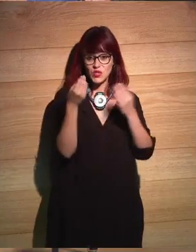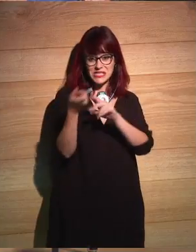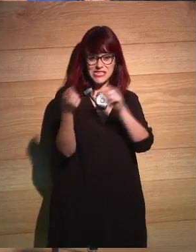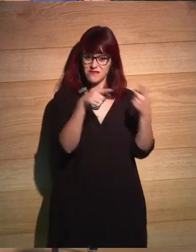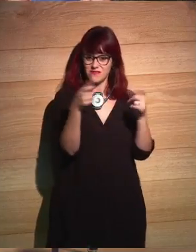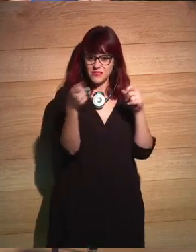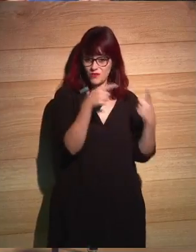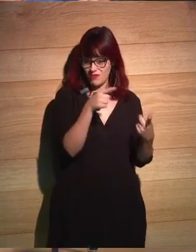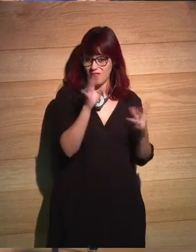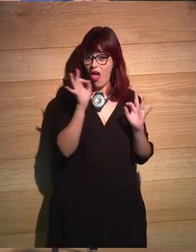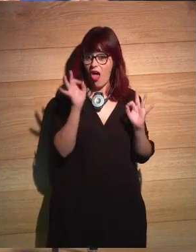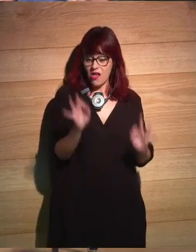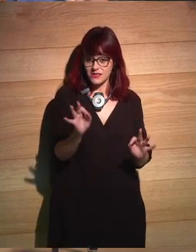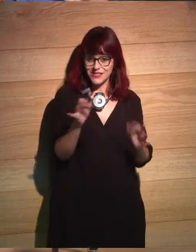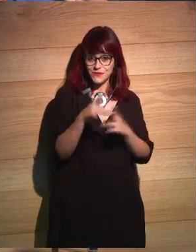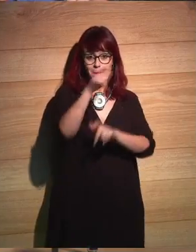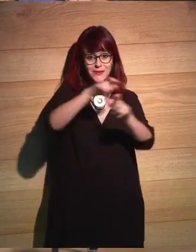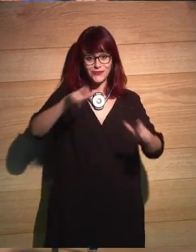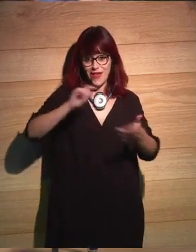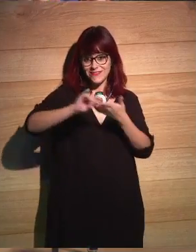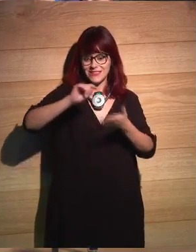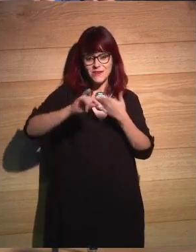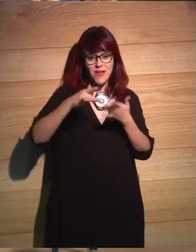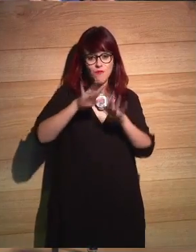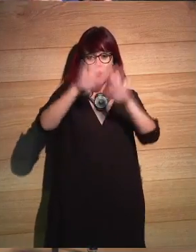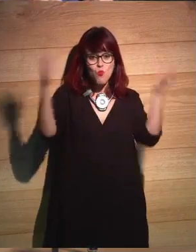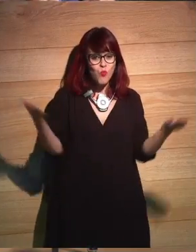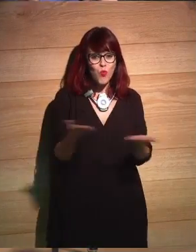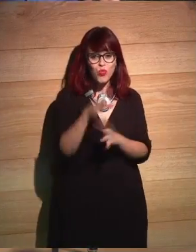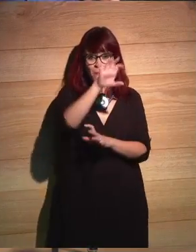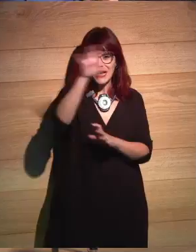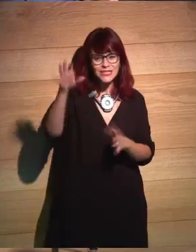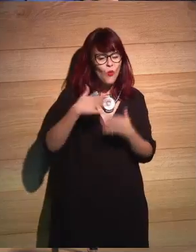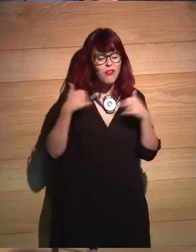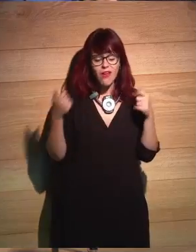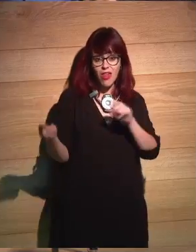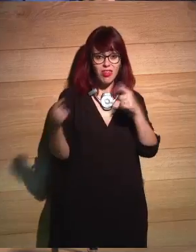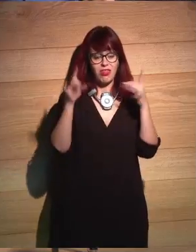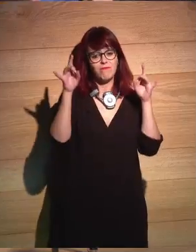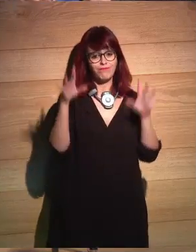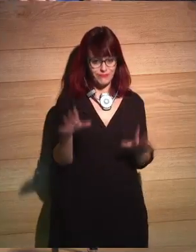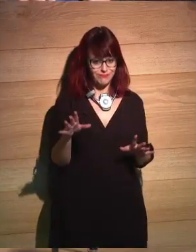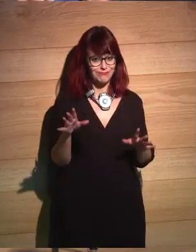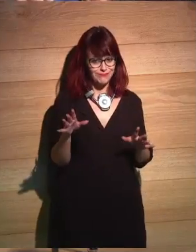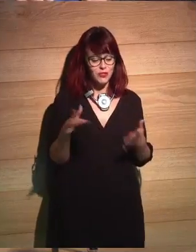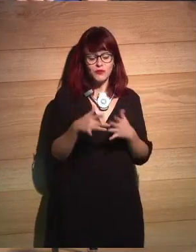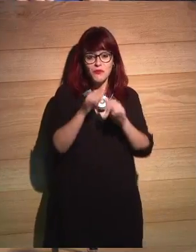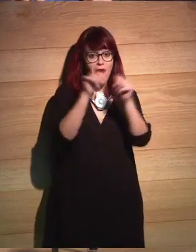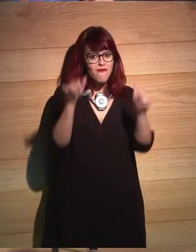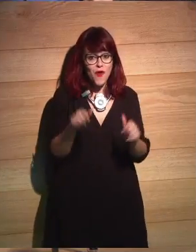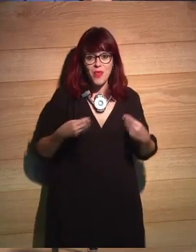people writing anywhere, because it's a way of living, it's a way of